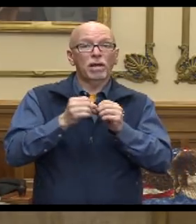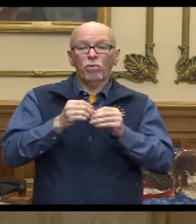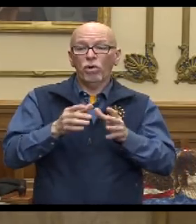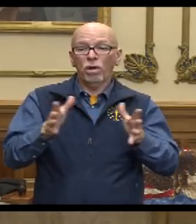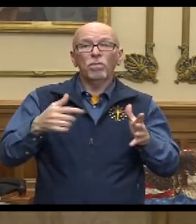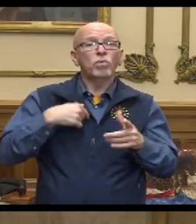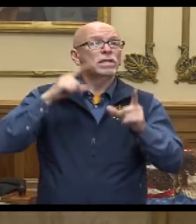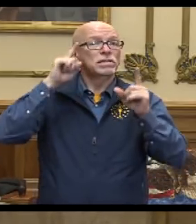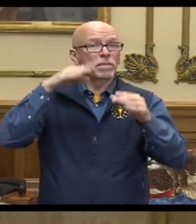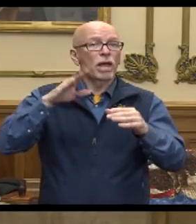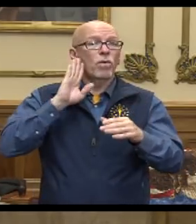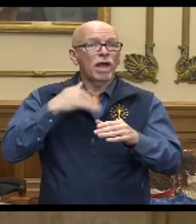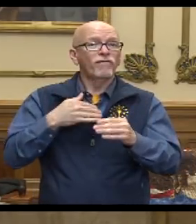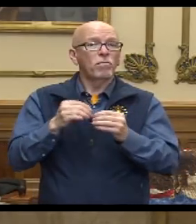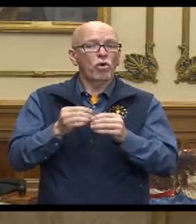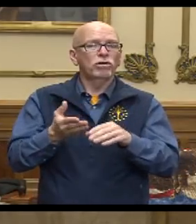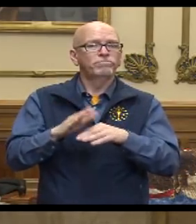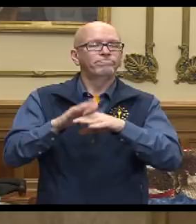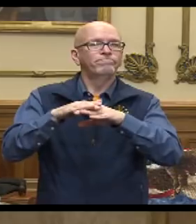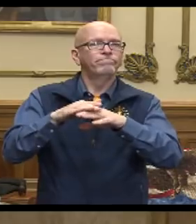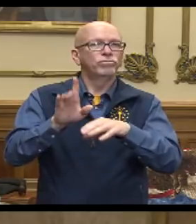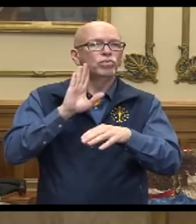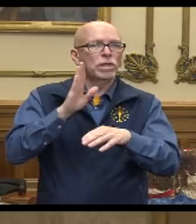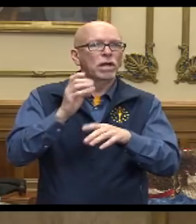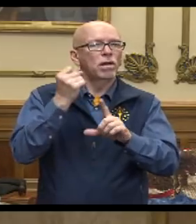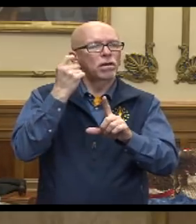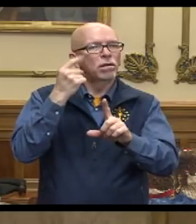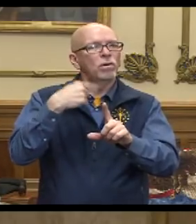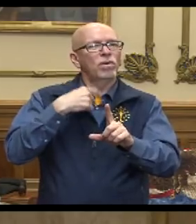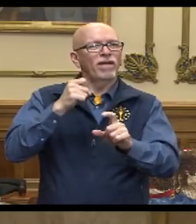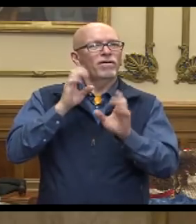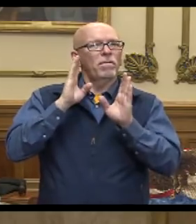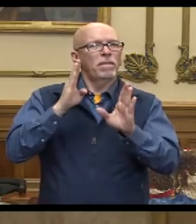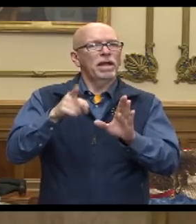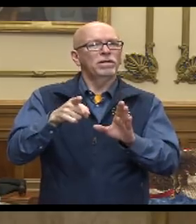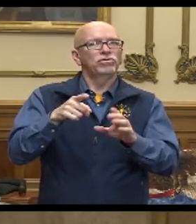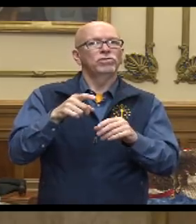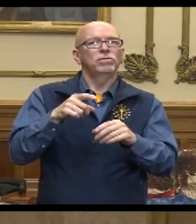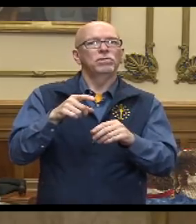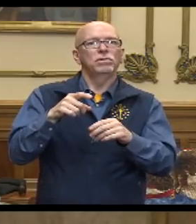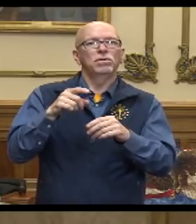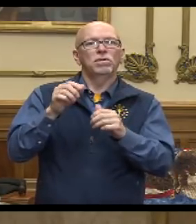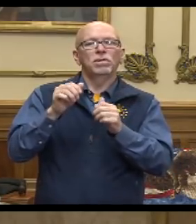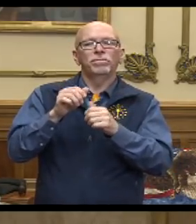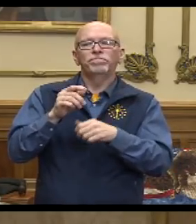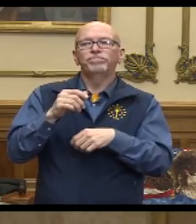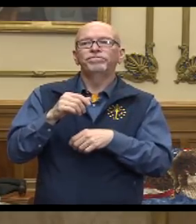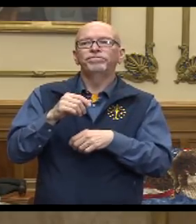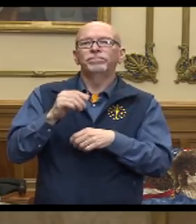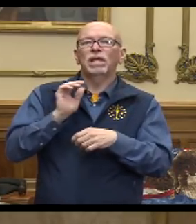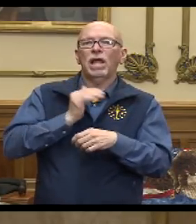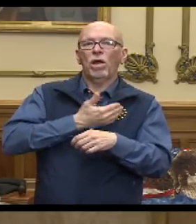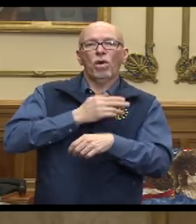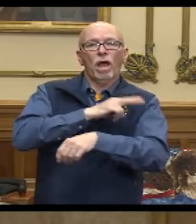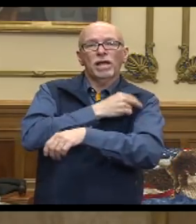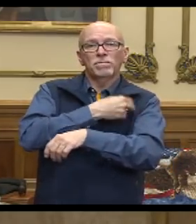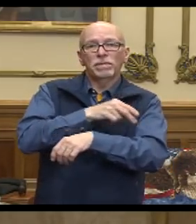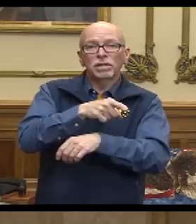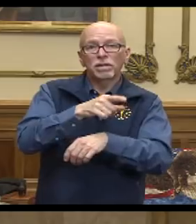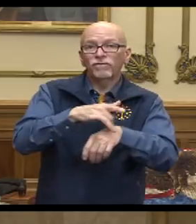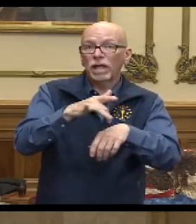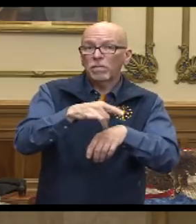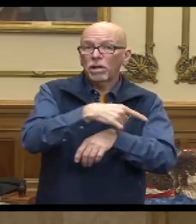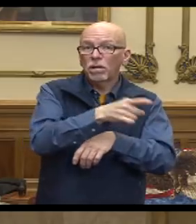an increase in cases. But what we want to continue to pay attention to are the other guiding principles, which are hospitals